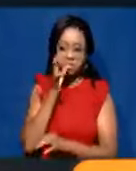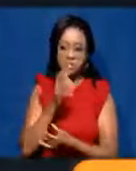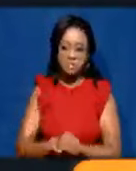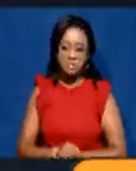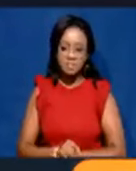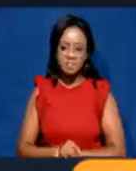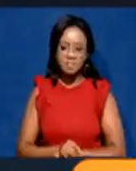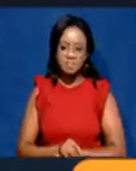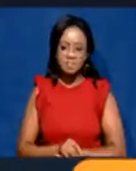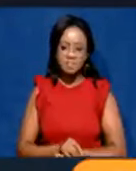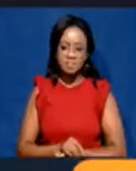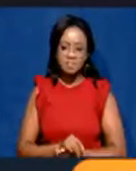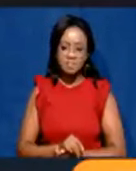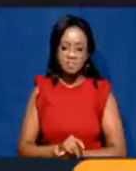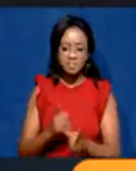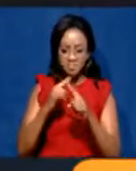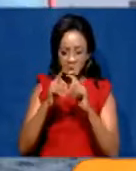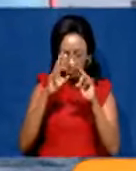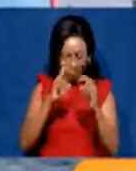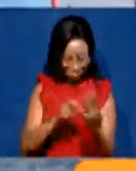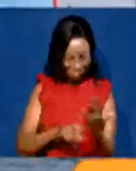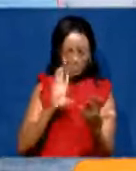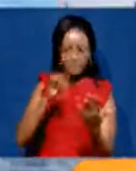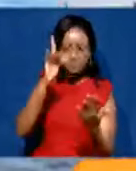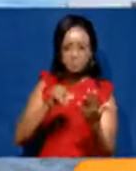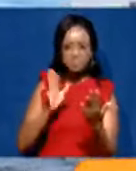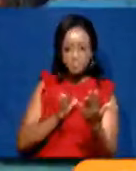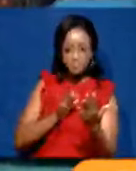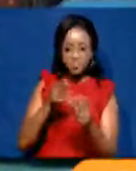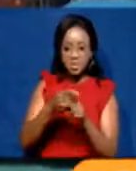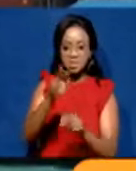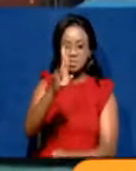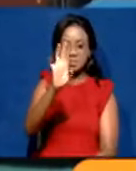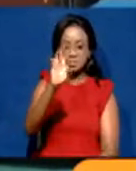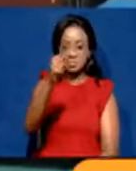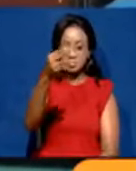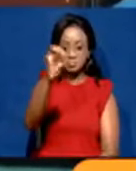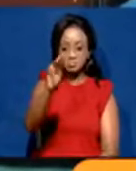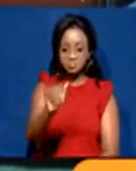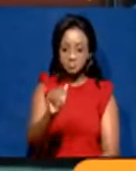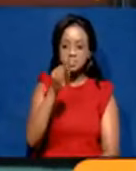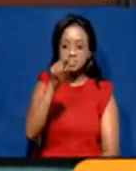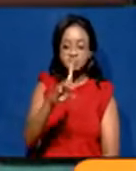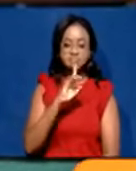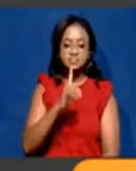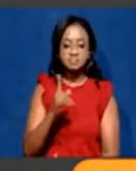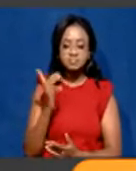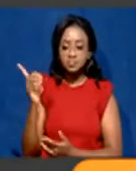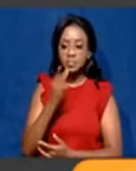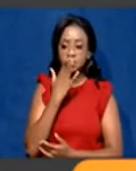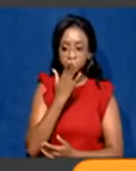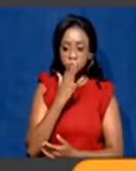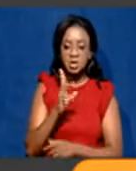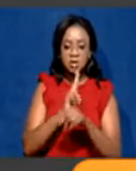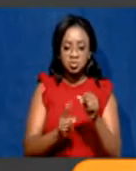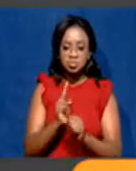consumption. Documents seen so far show that Rehema Badi, who is the official importer of the multi-million shillings sugar consignment, used